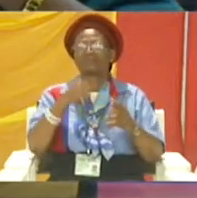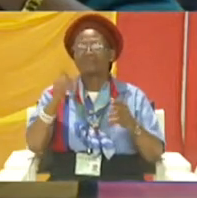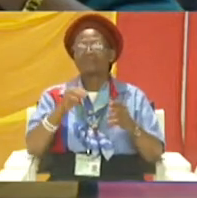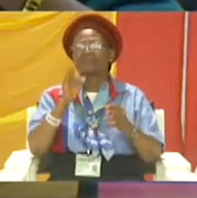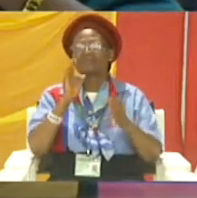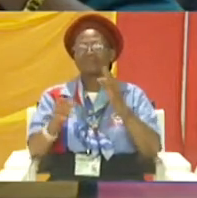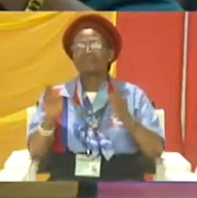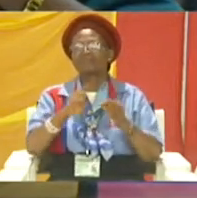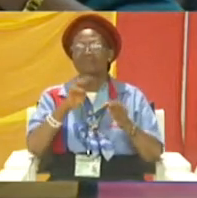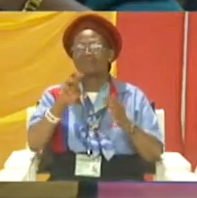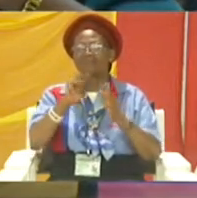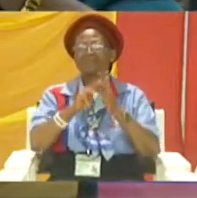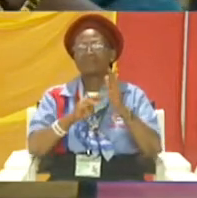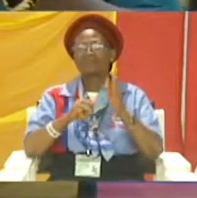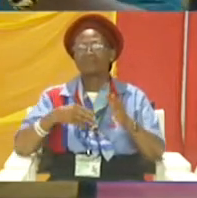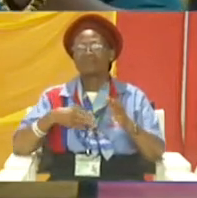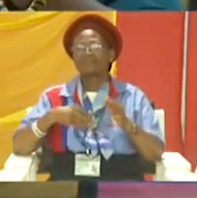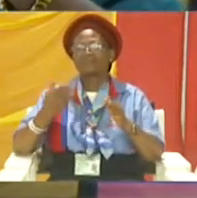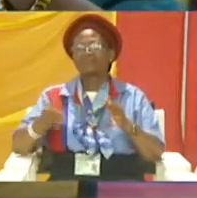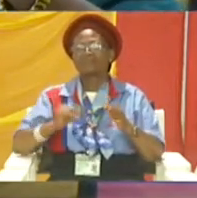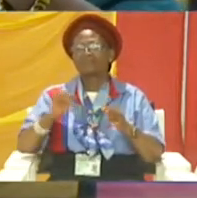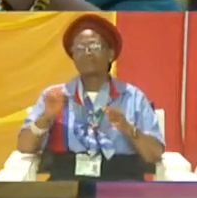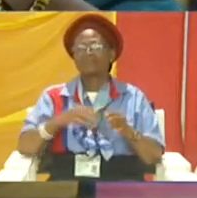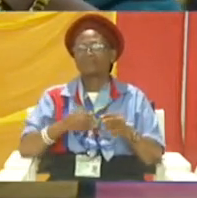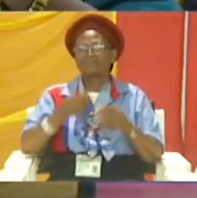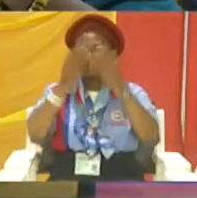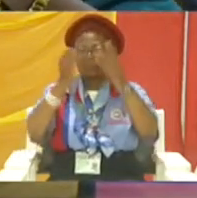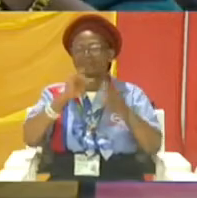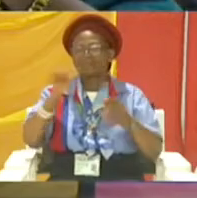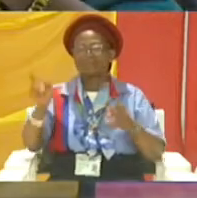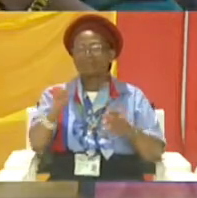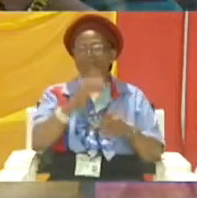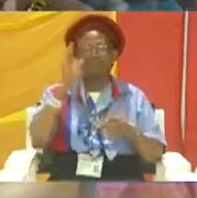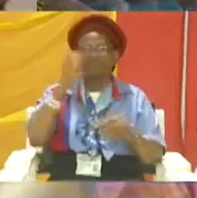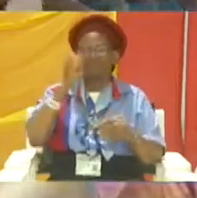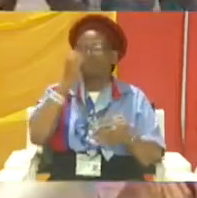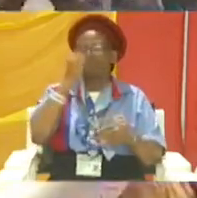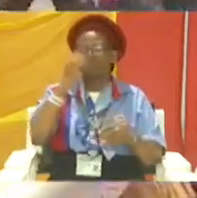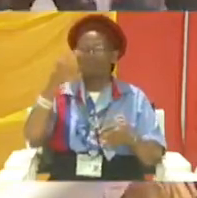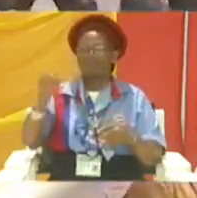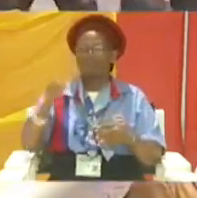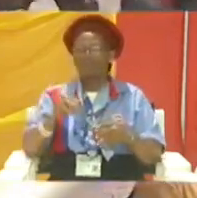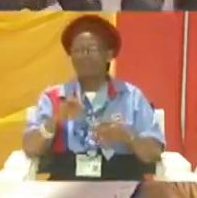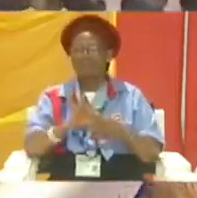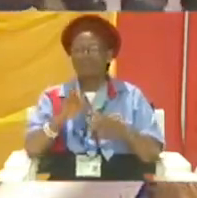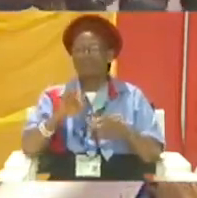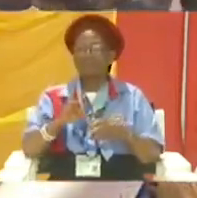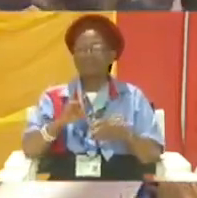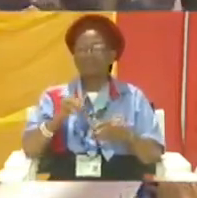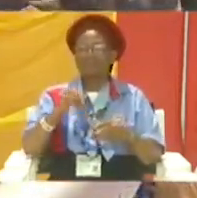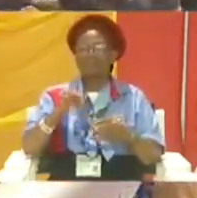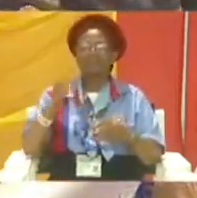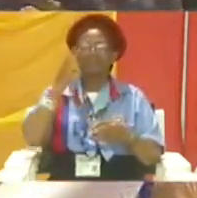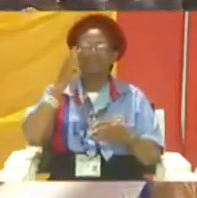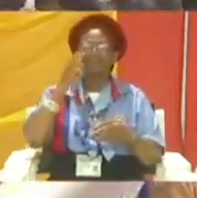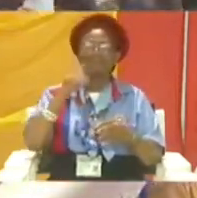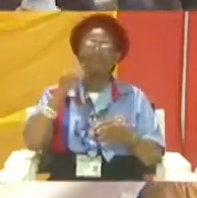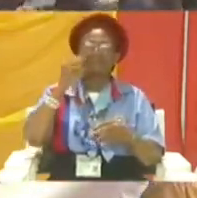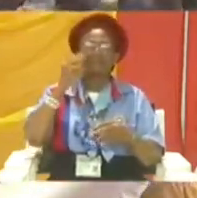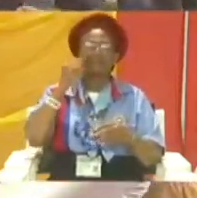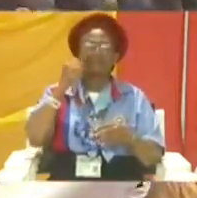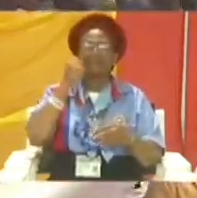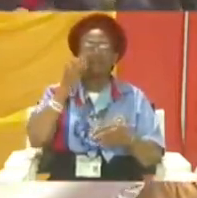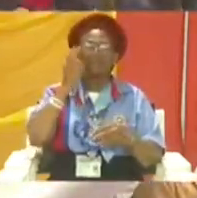willing and obedient, you will eat the good of the land. Ibeli so wipe ti iwo ba fe ti o si gboro iwo yo je ire ile